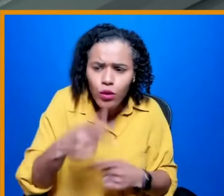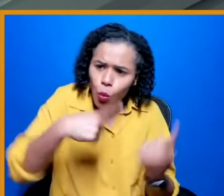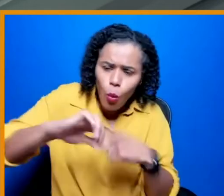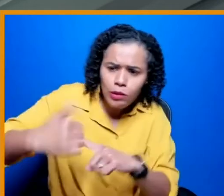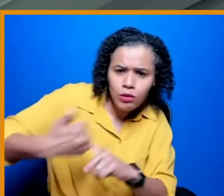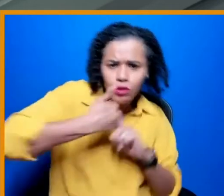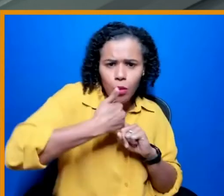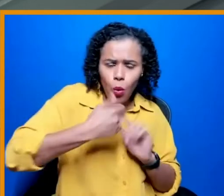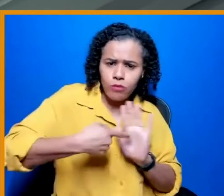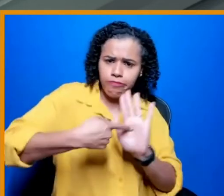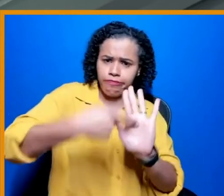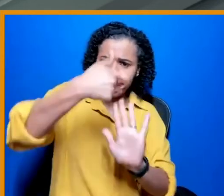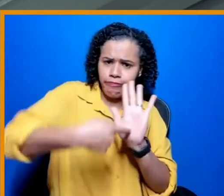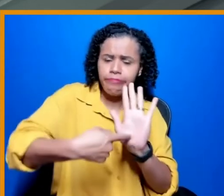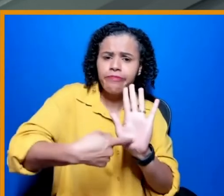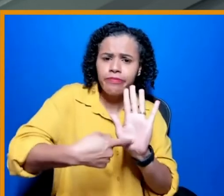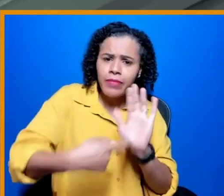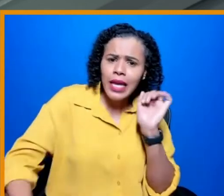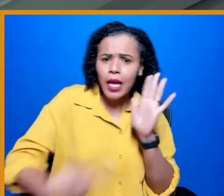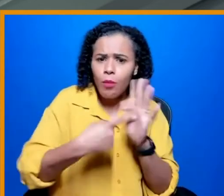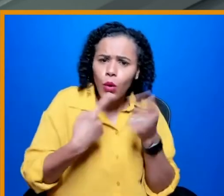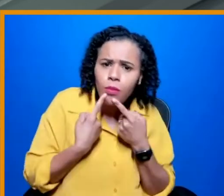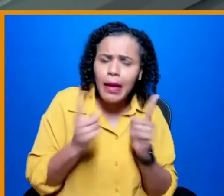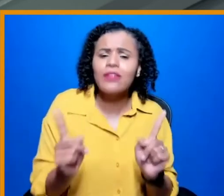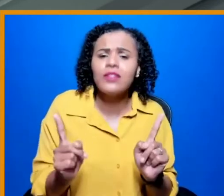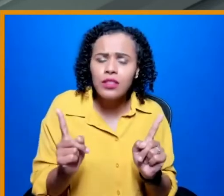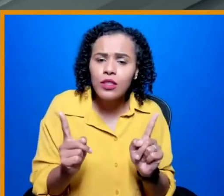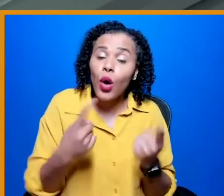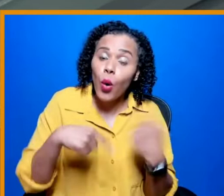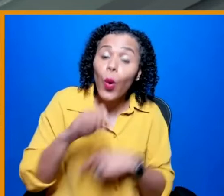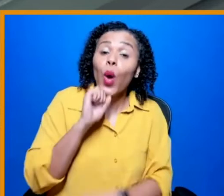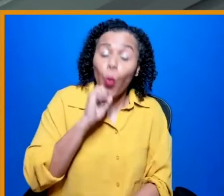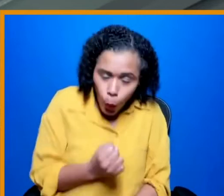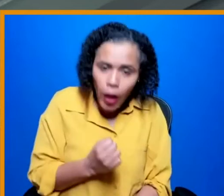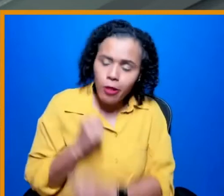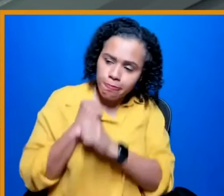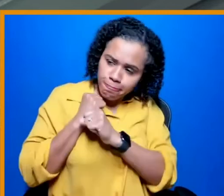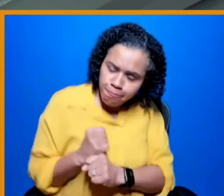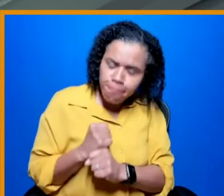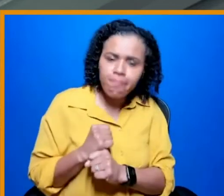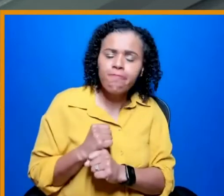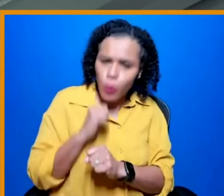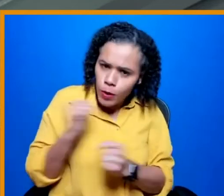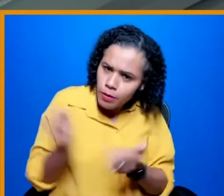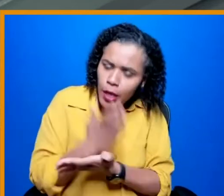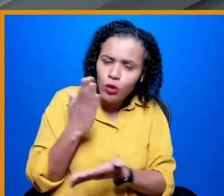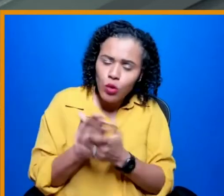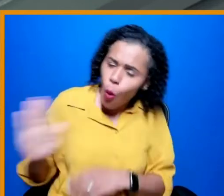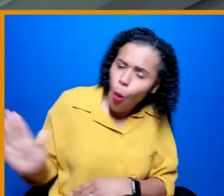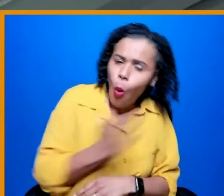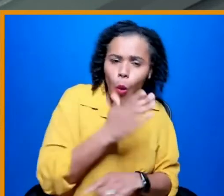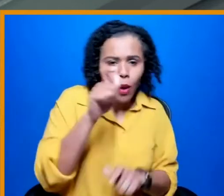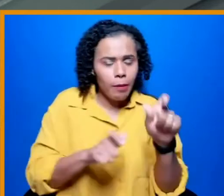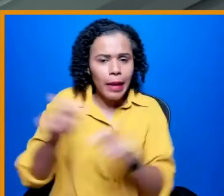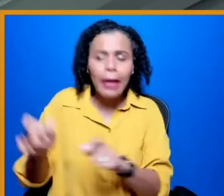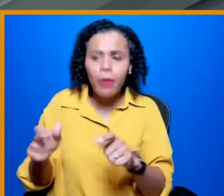and send out an important message that we will play our part in ensuring that all people are enabled